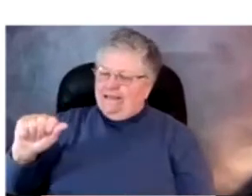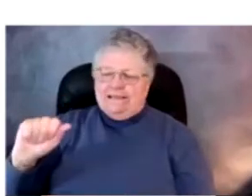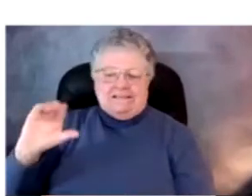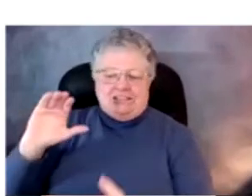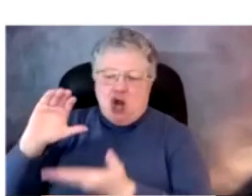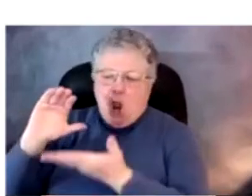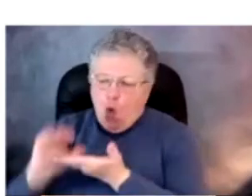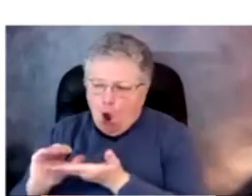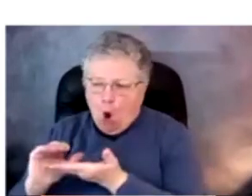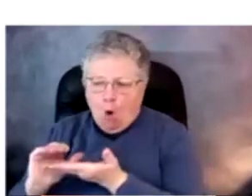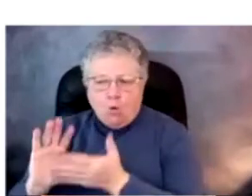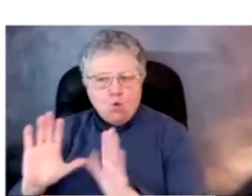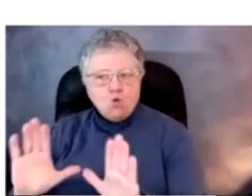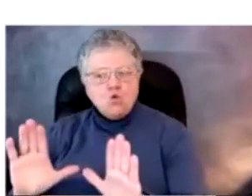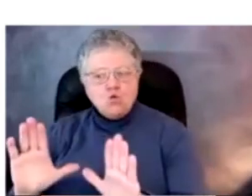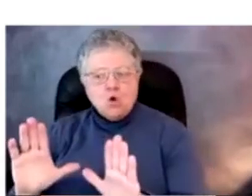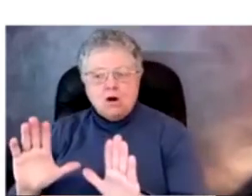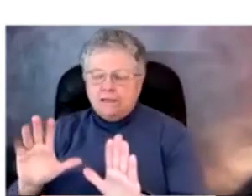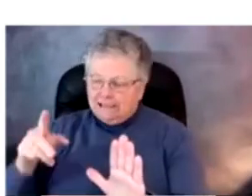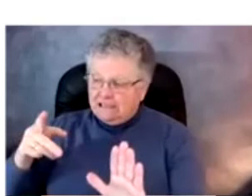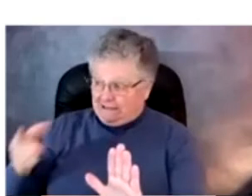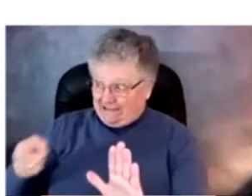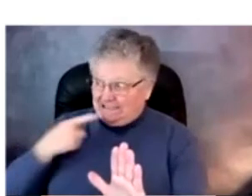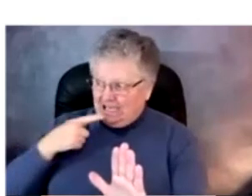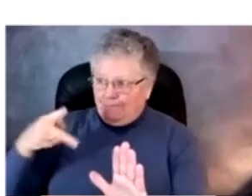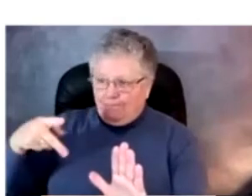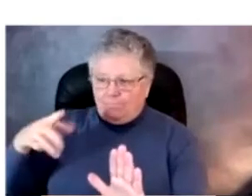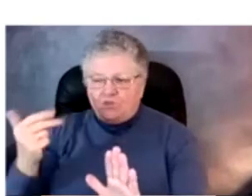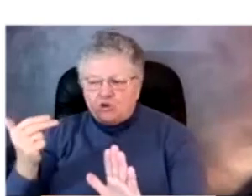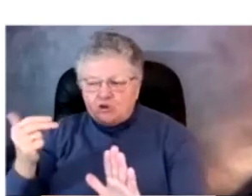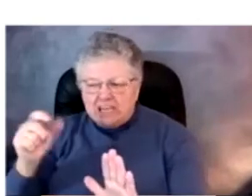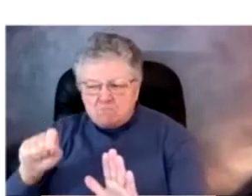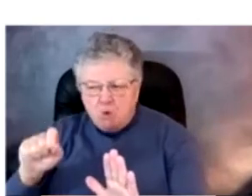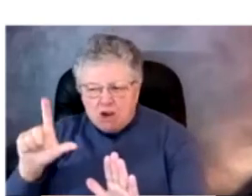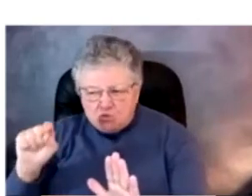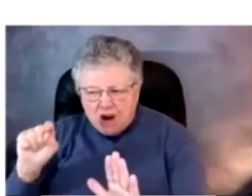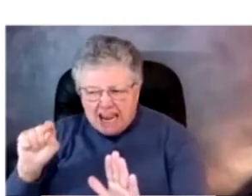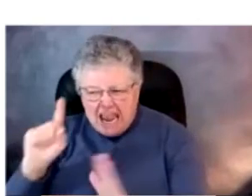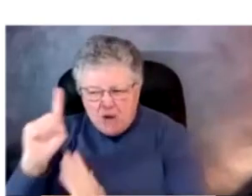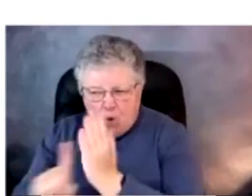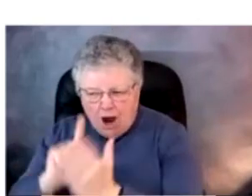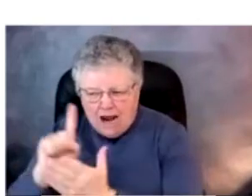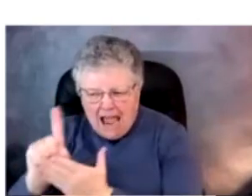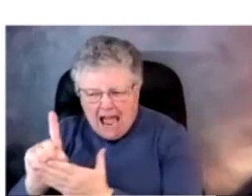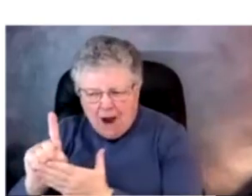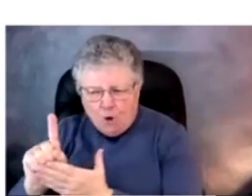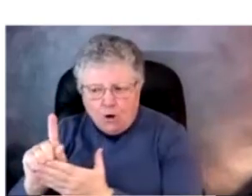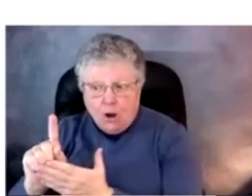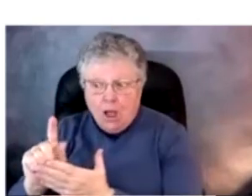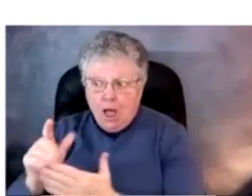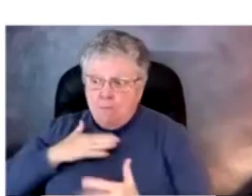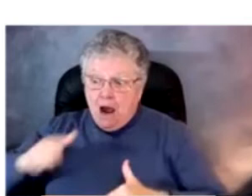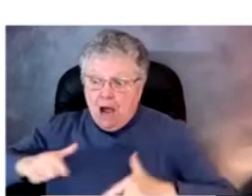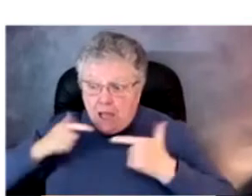home in New York State makes $13.20 per hour. My life is in his hands every day. If it wasn't for him, I'd definitely be